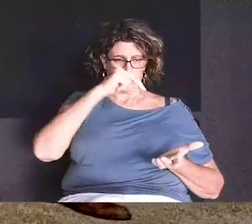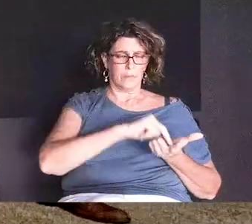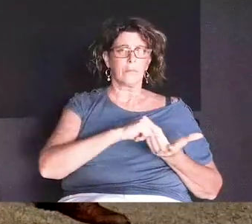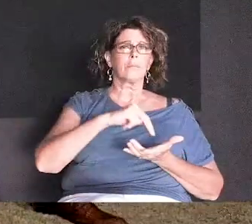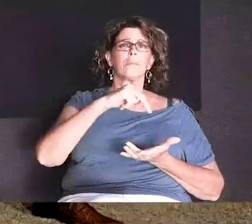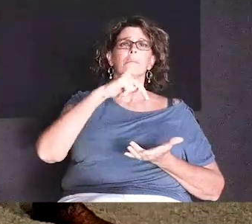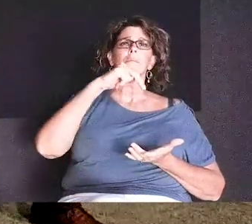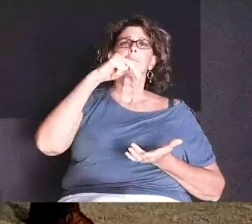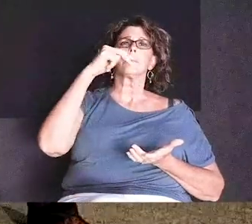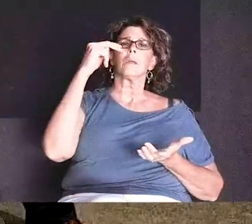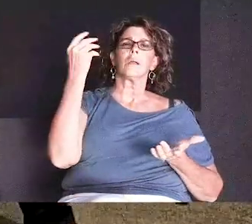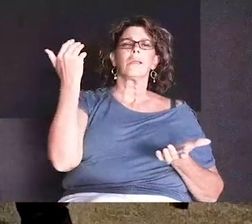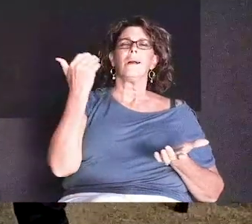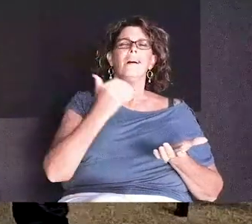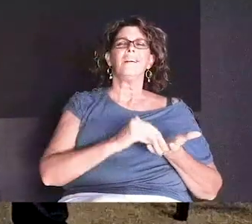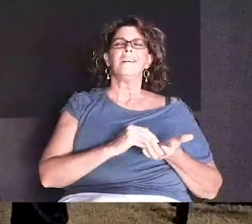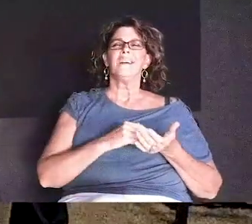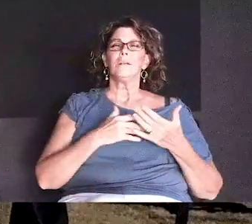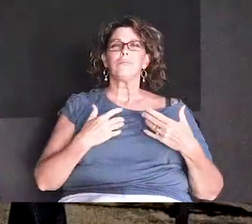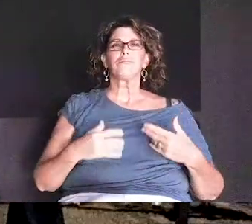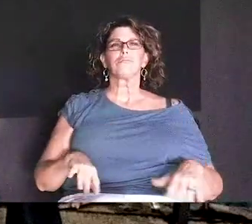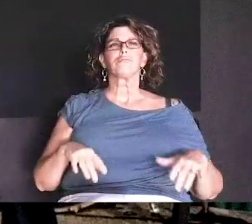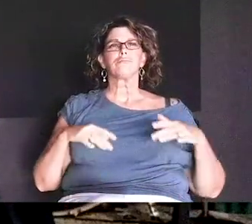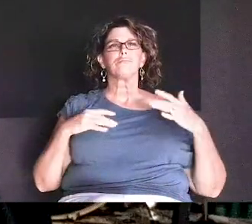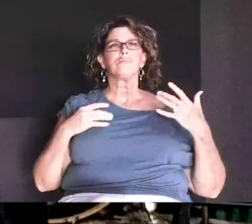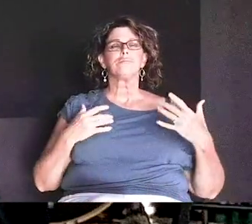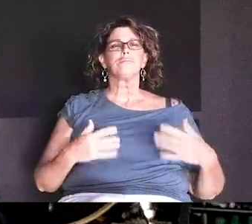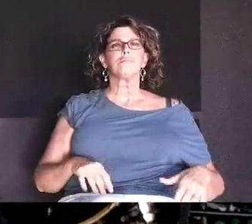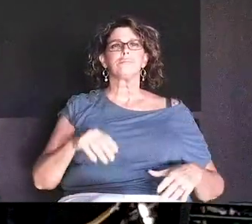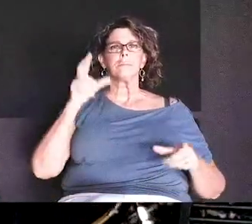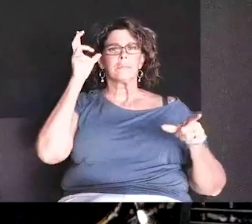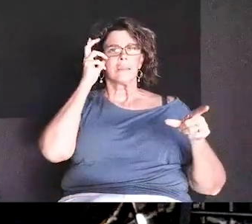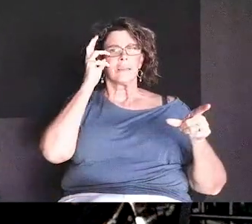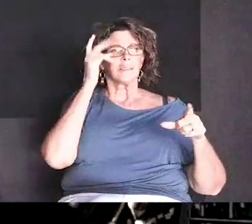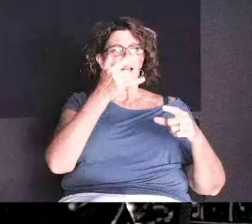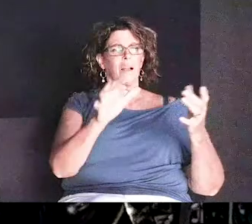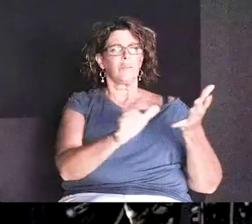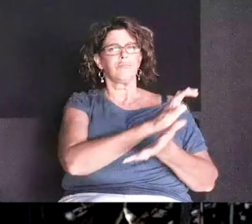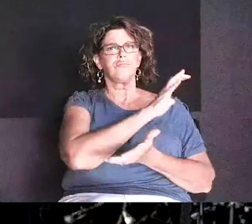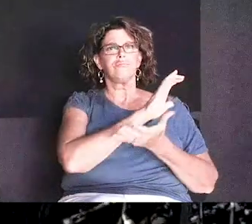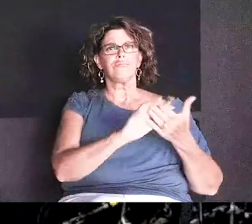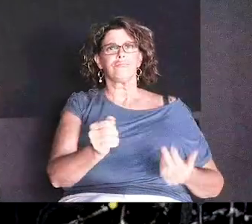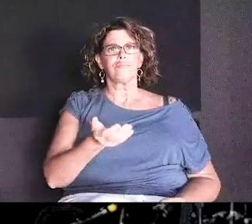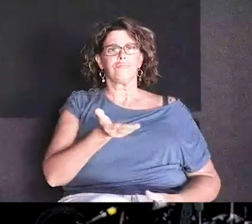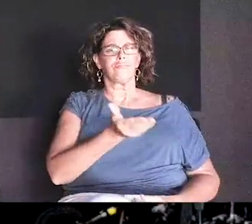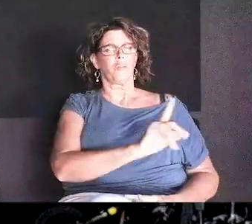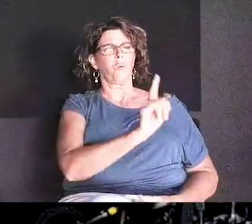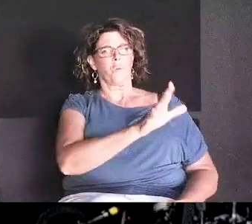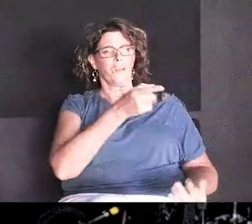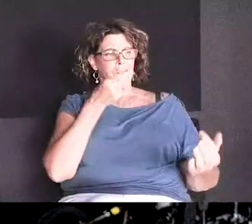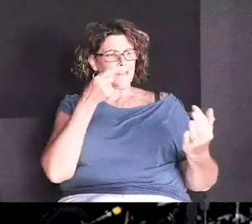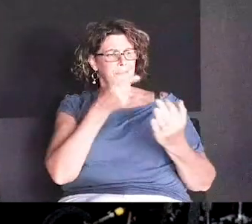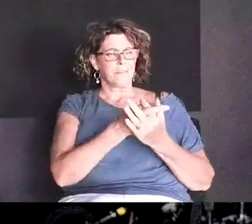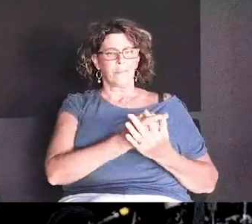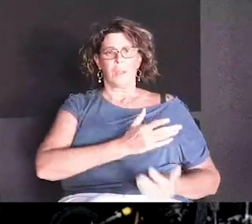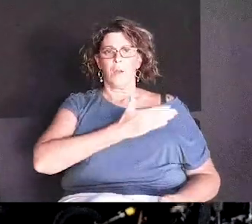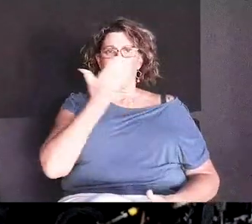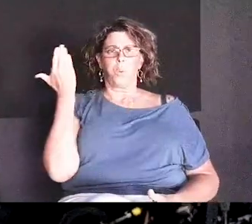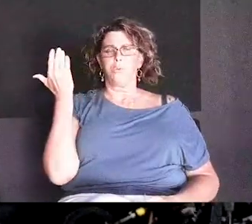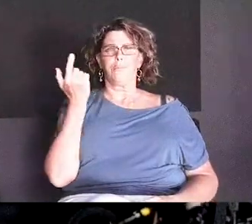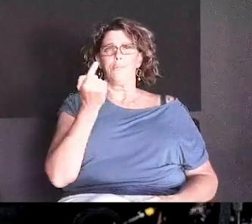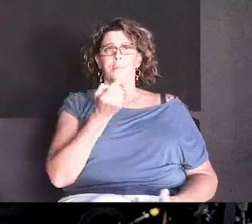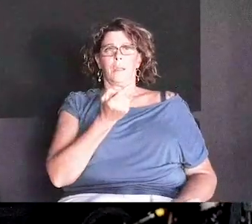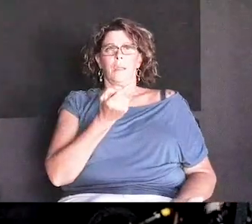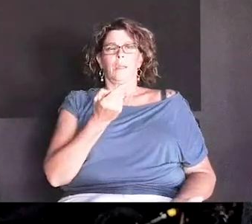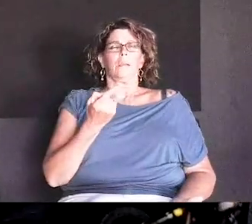heaven rose again. Oh, trample death, where is